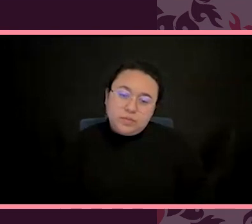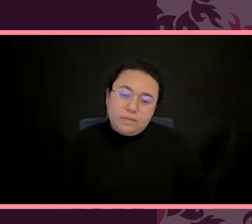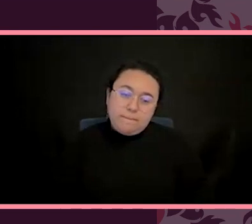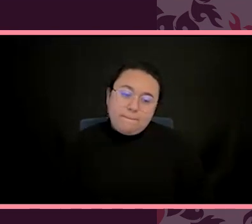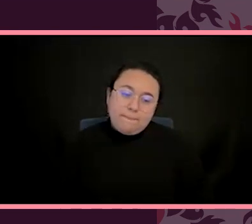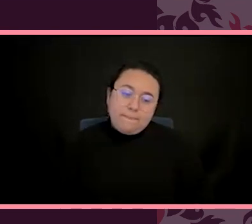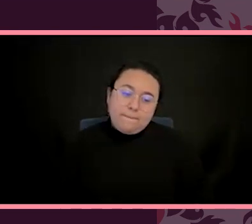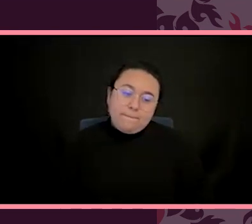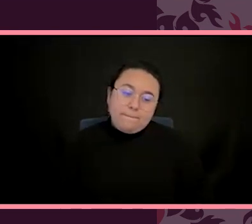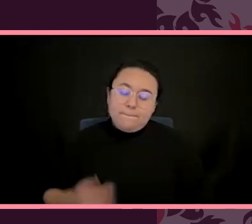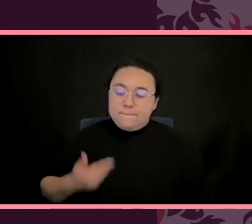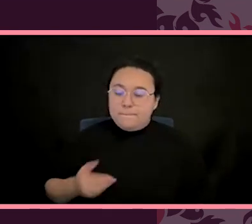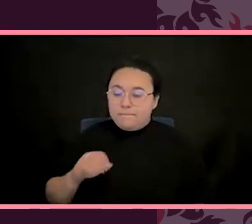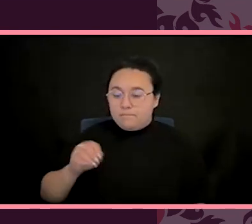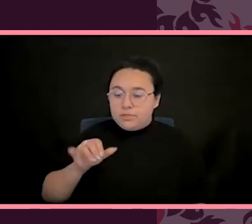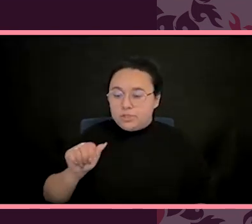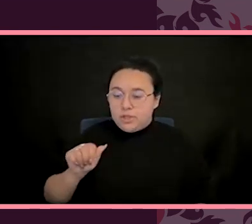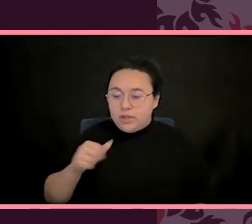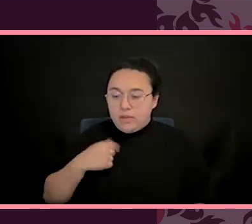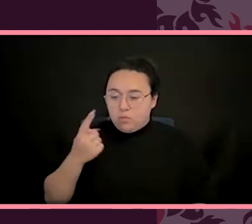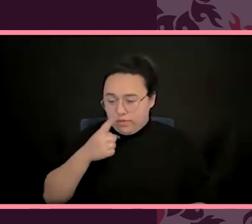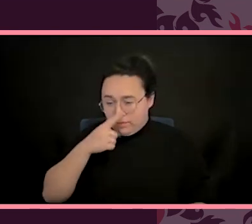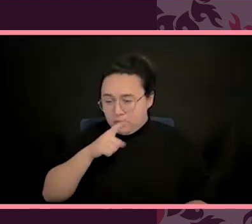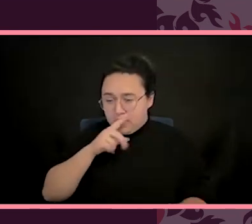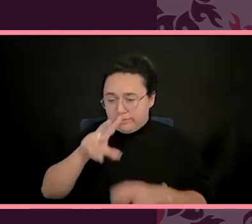This is Jaya. I was just wondering if I could jump into the